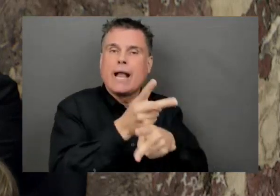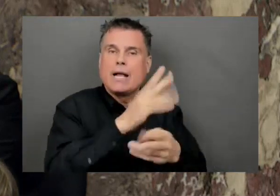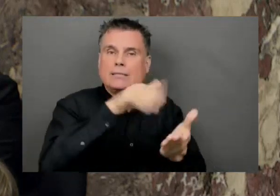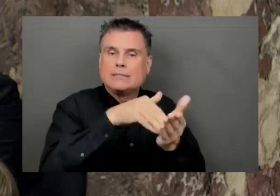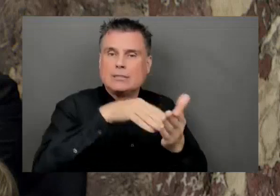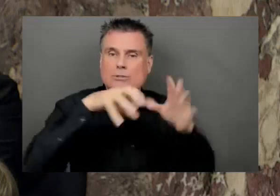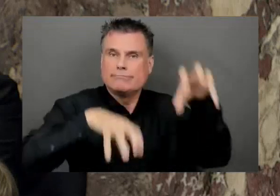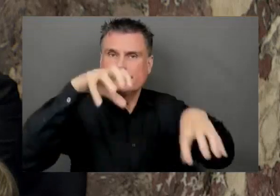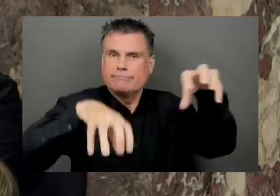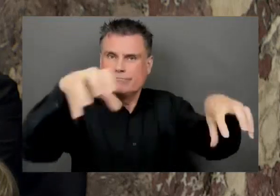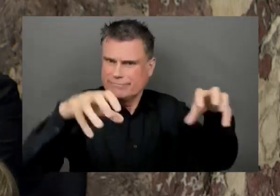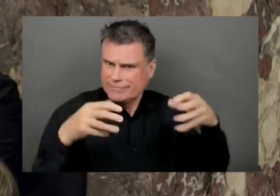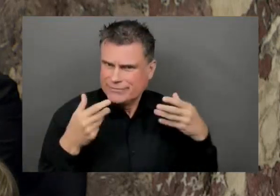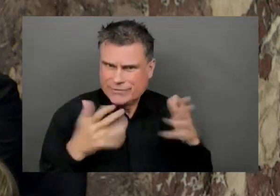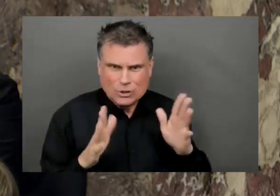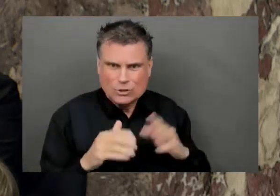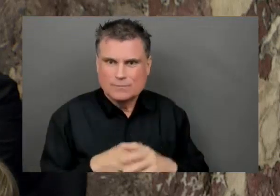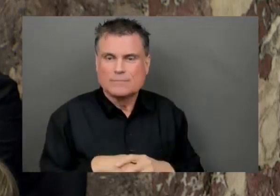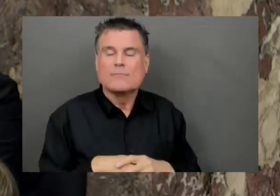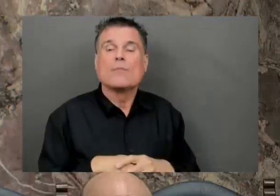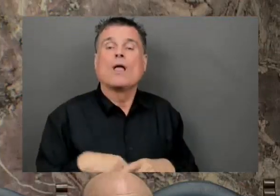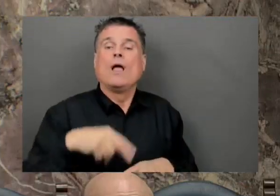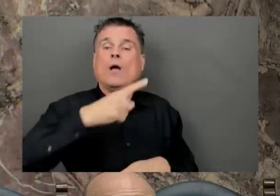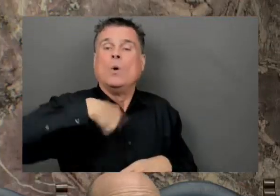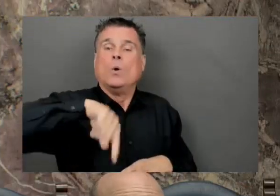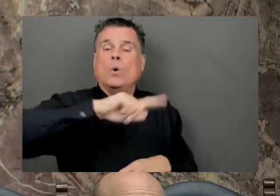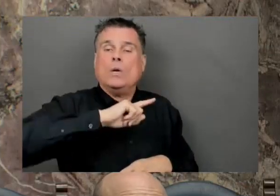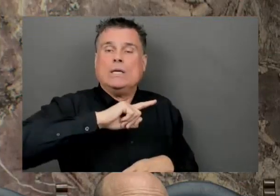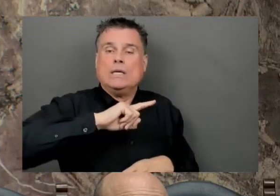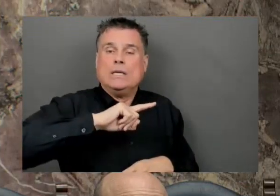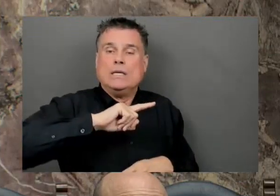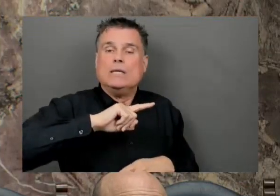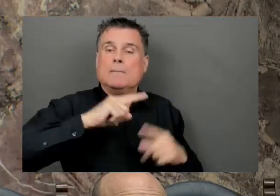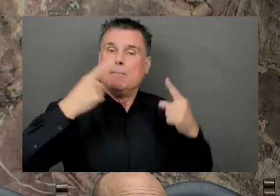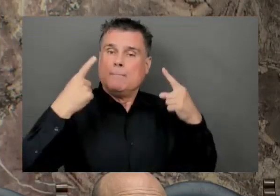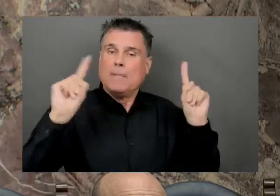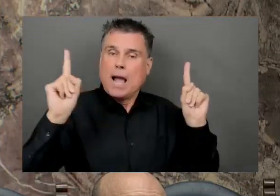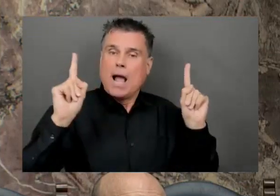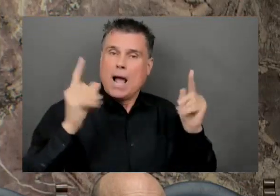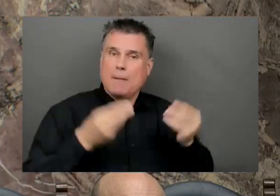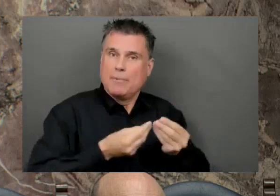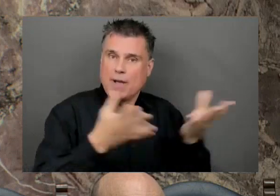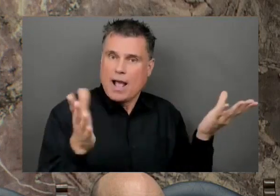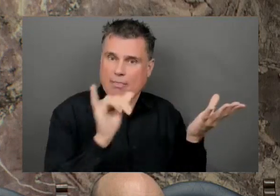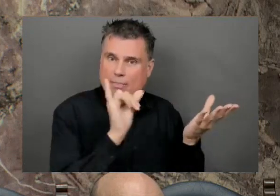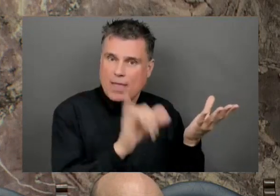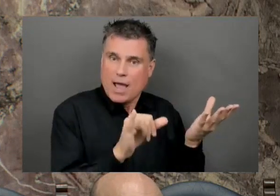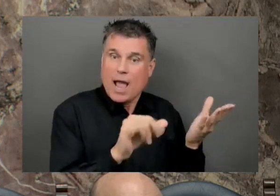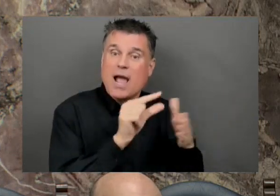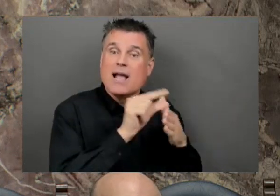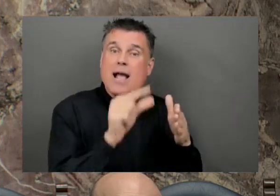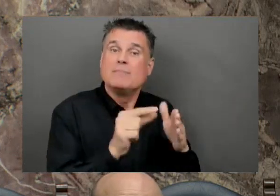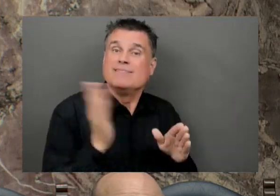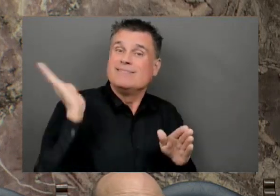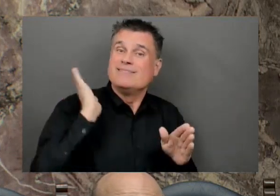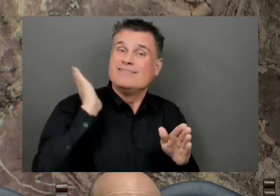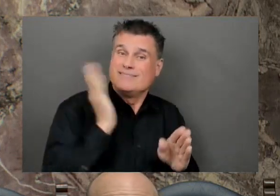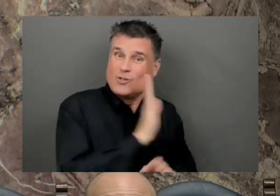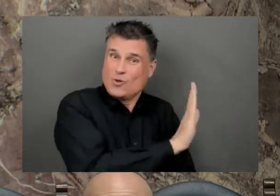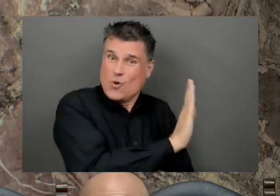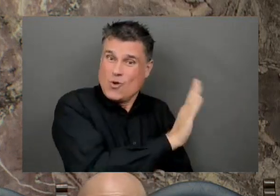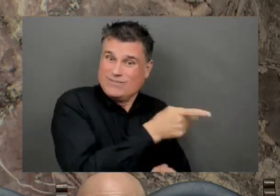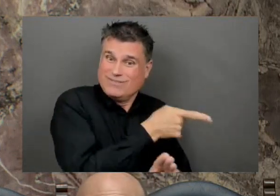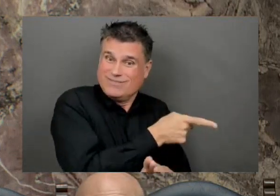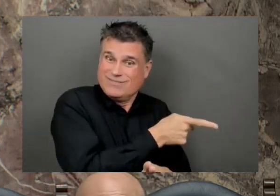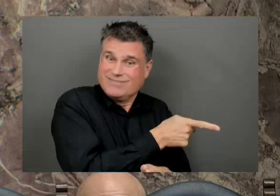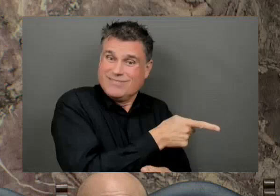that, something that had been failed to done for a generation before that, which is significant. When I became Minister of Health, the ICU, and